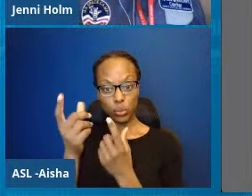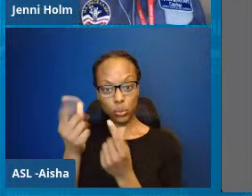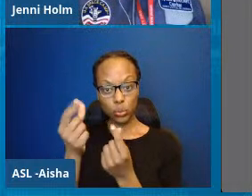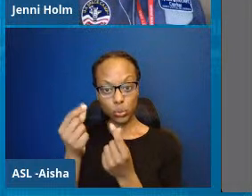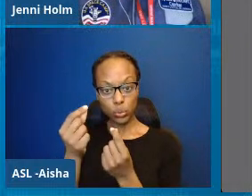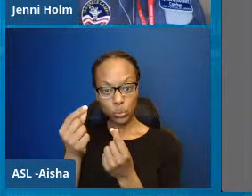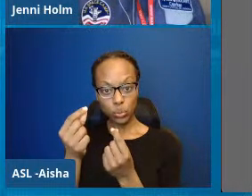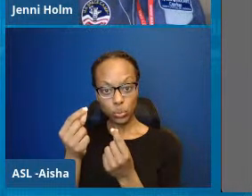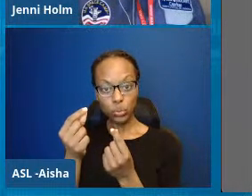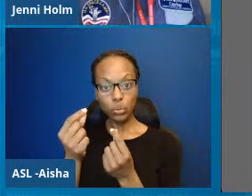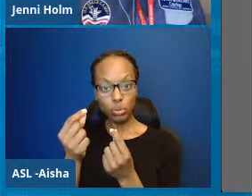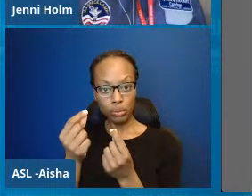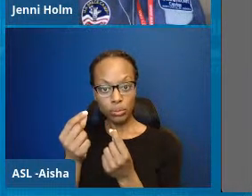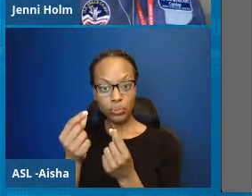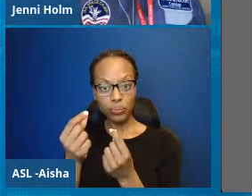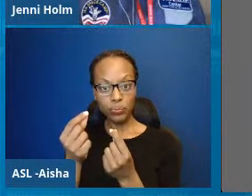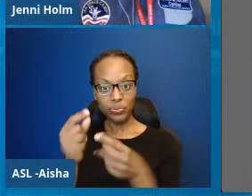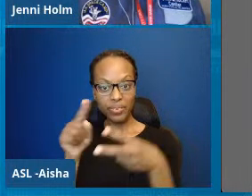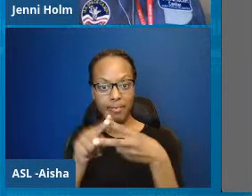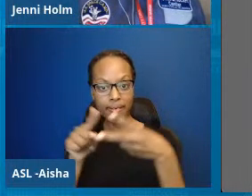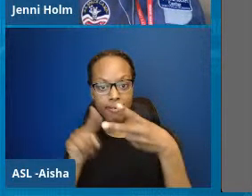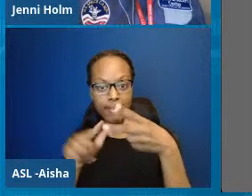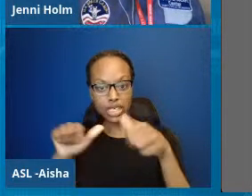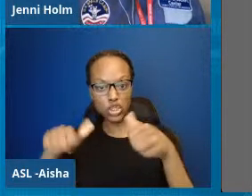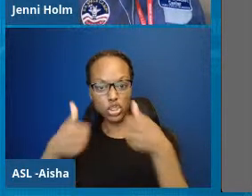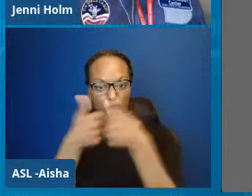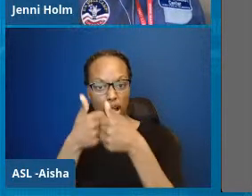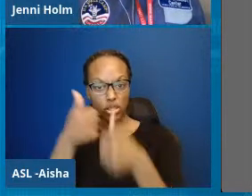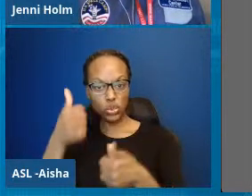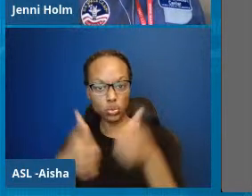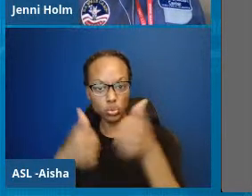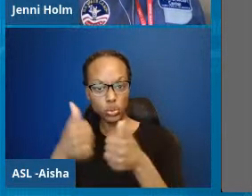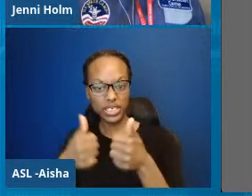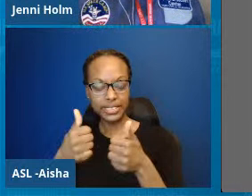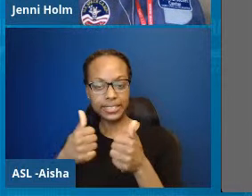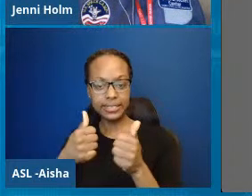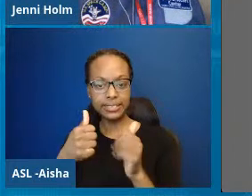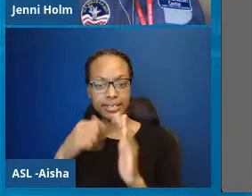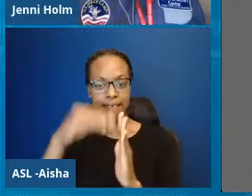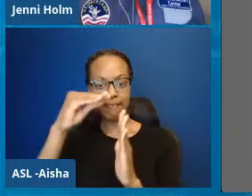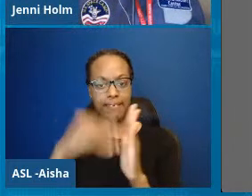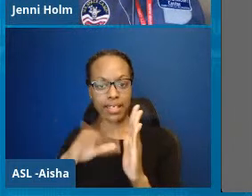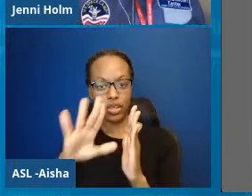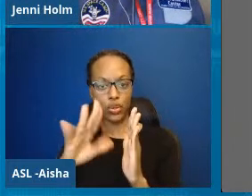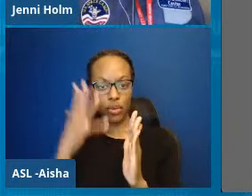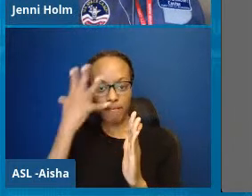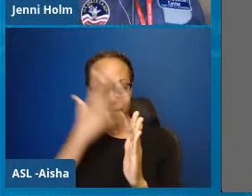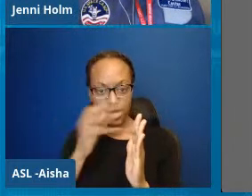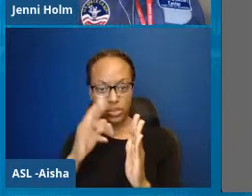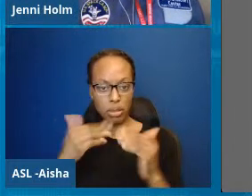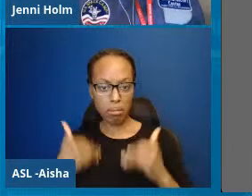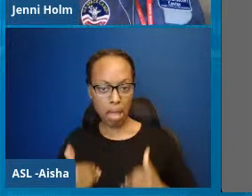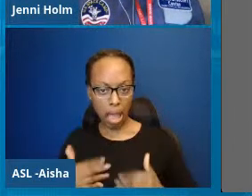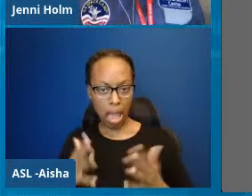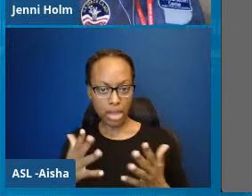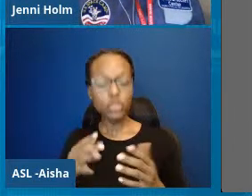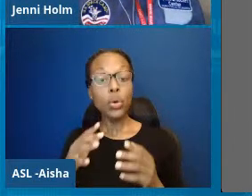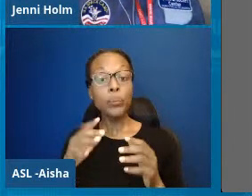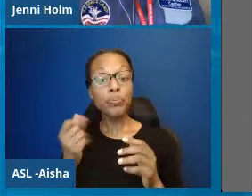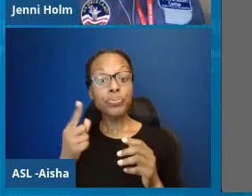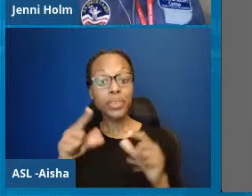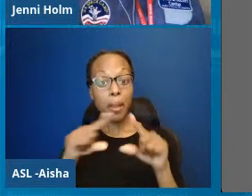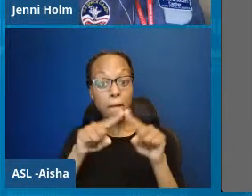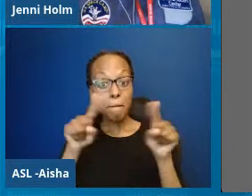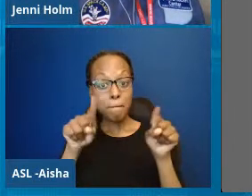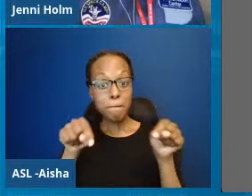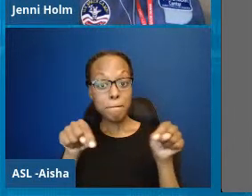face challenge. I kind of gave you. Which one of those lines from which box leads to the